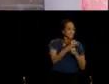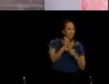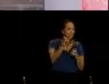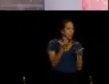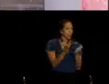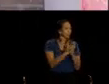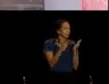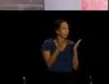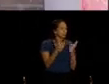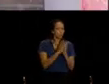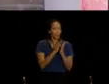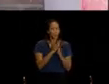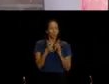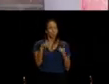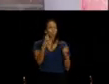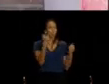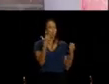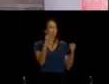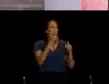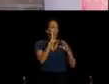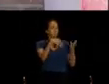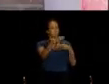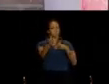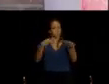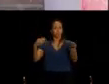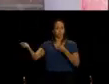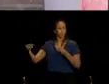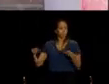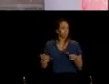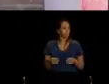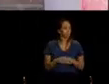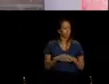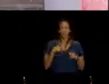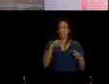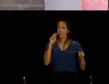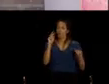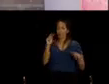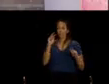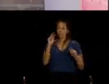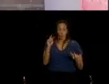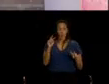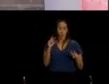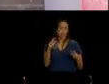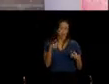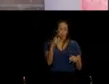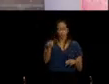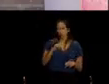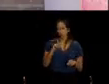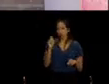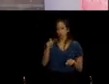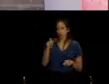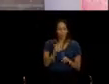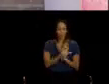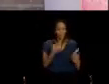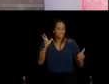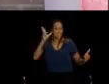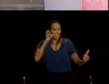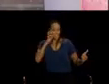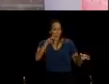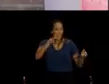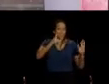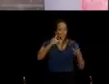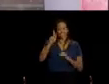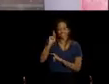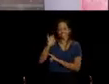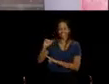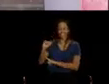here today and will be distributed today. I am looking forward, and you all should be ready to hear and listen Keah's